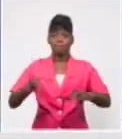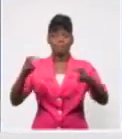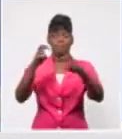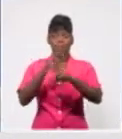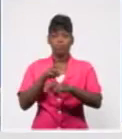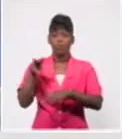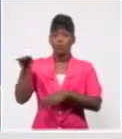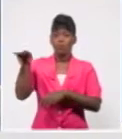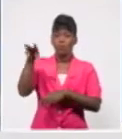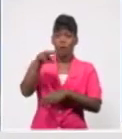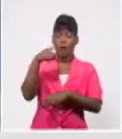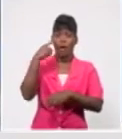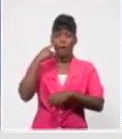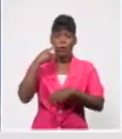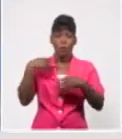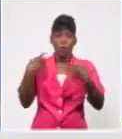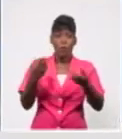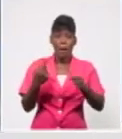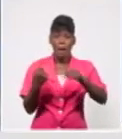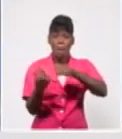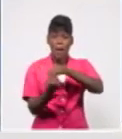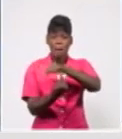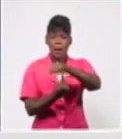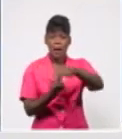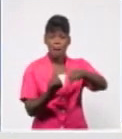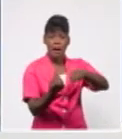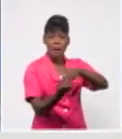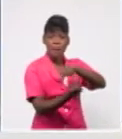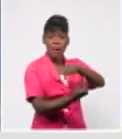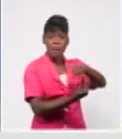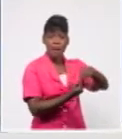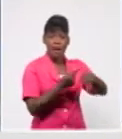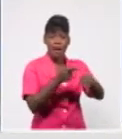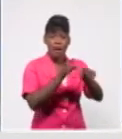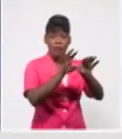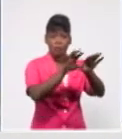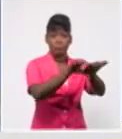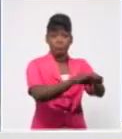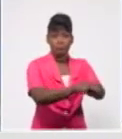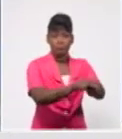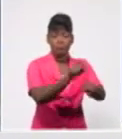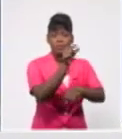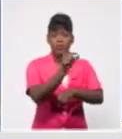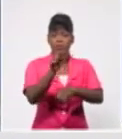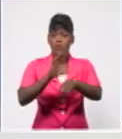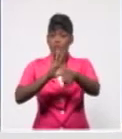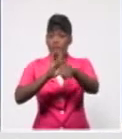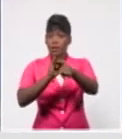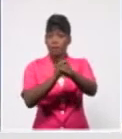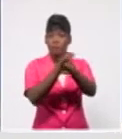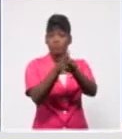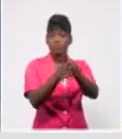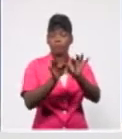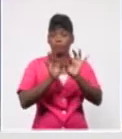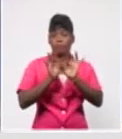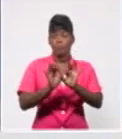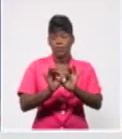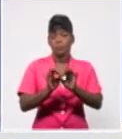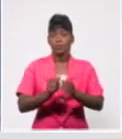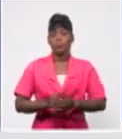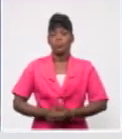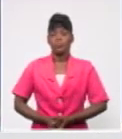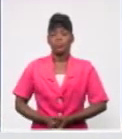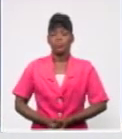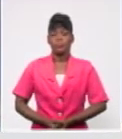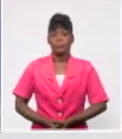378 of them, or the 86.2%, are recovered and discharged from hospital. 27 patients are between